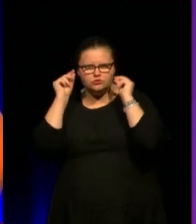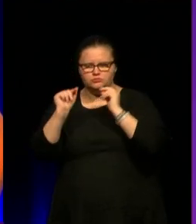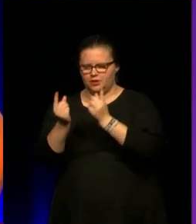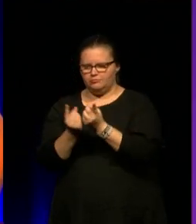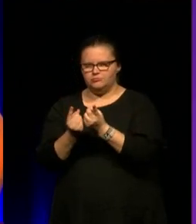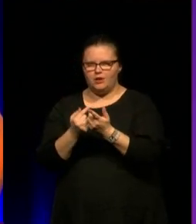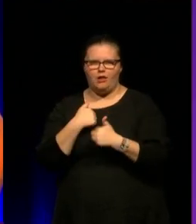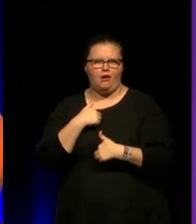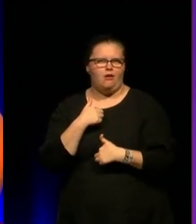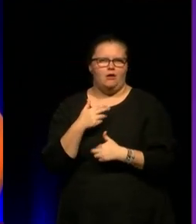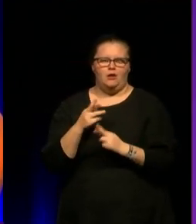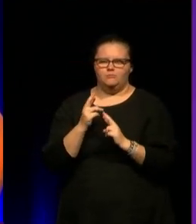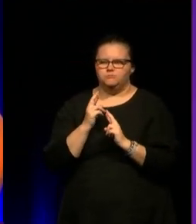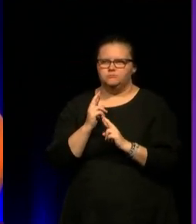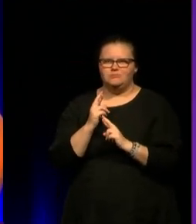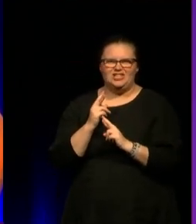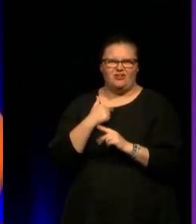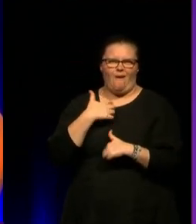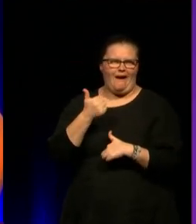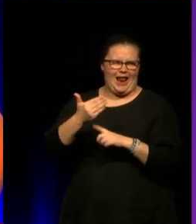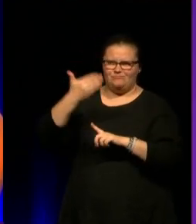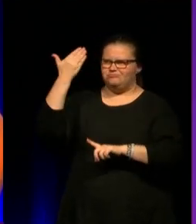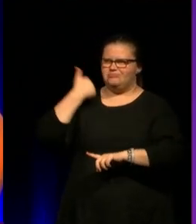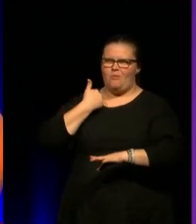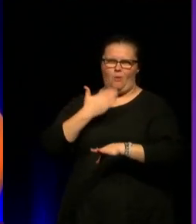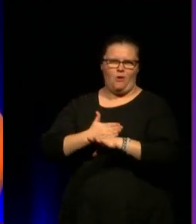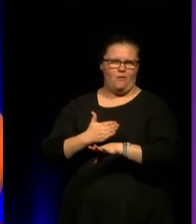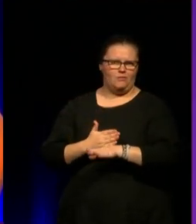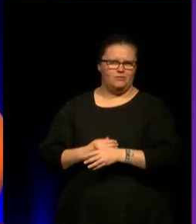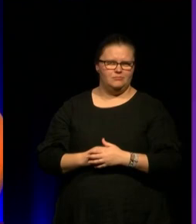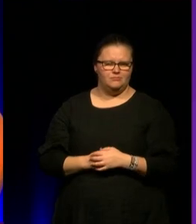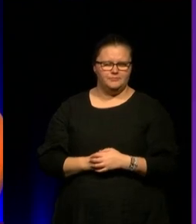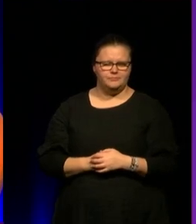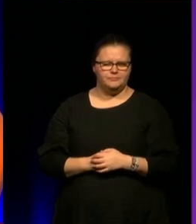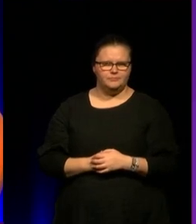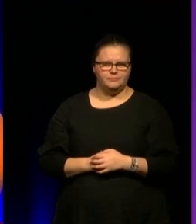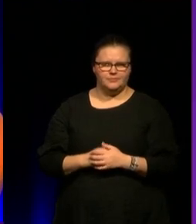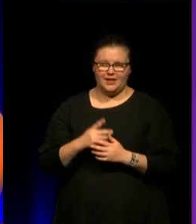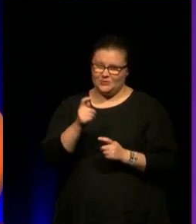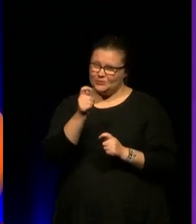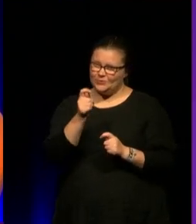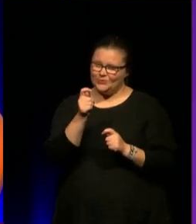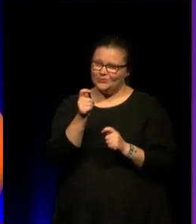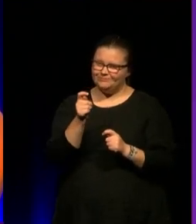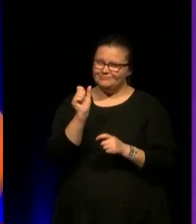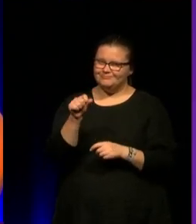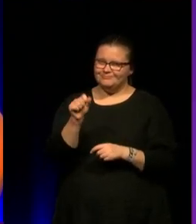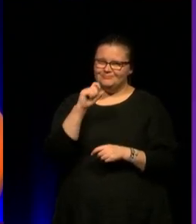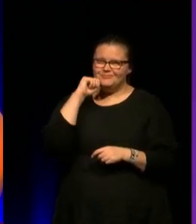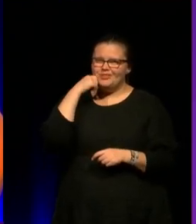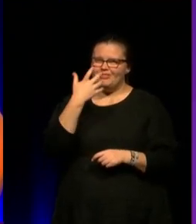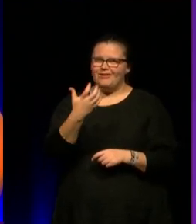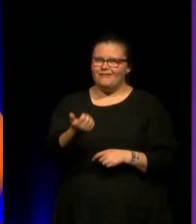I would have loved to have at the point of care in emergency. And it's coming. It's coming. It's, you